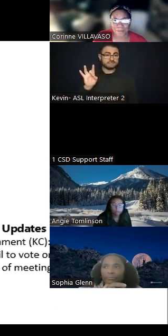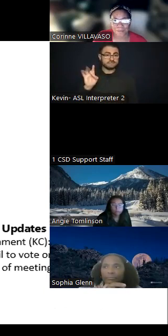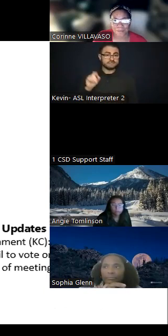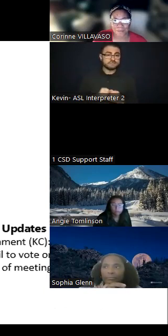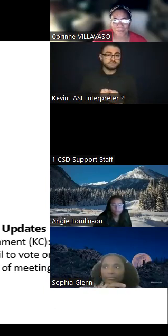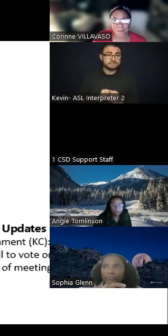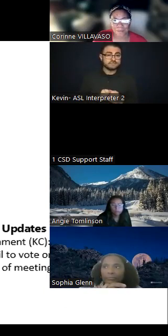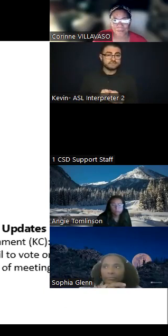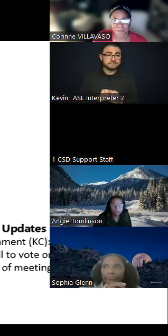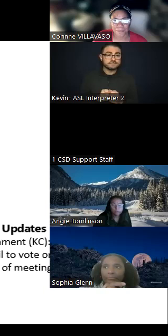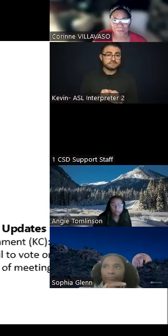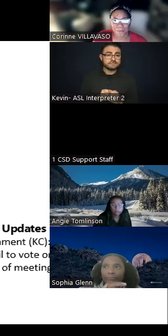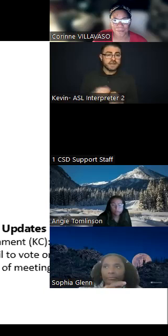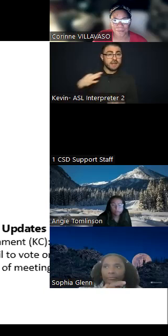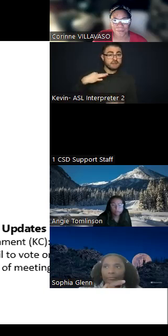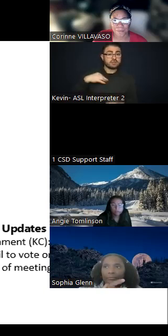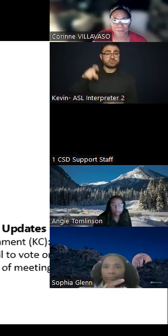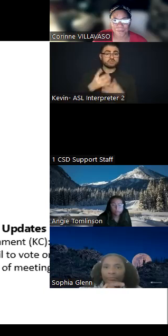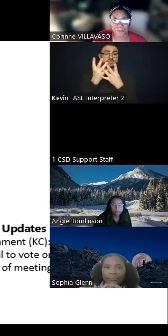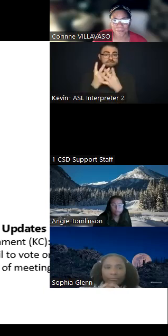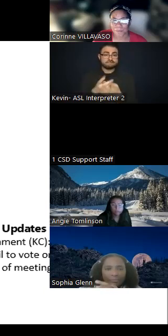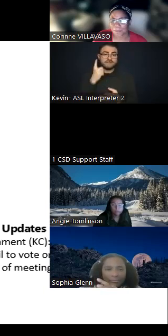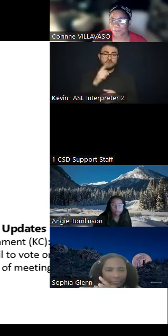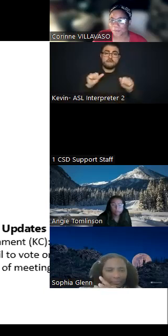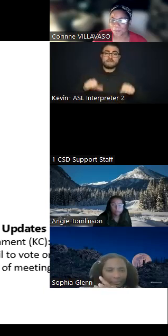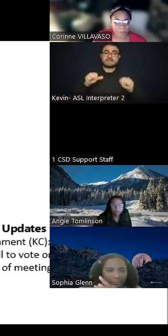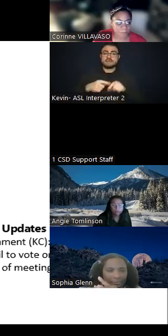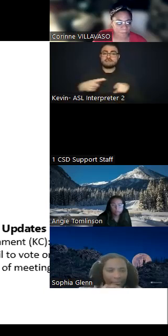for potential conflicts of interest.